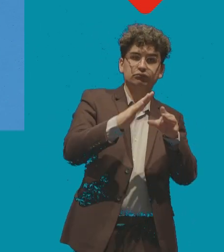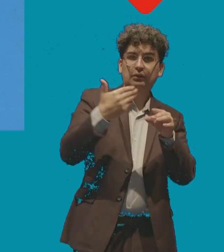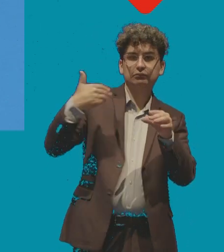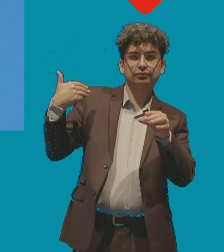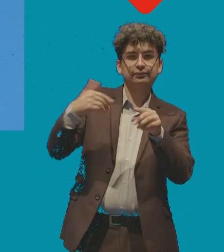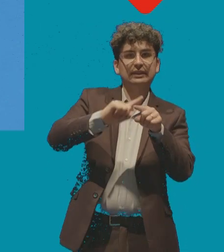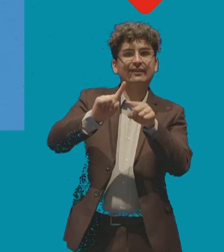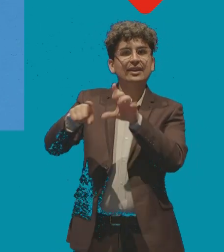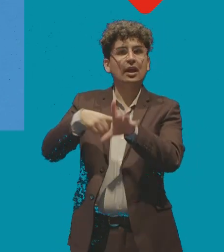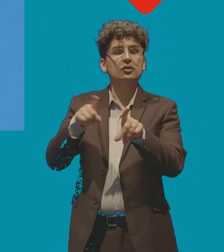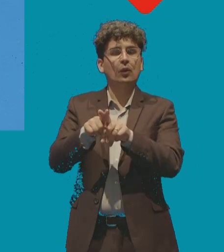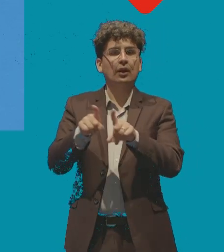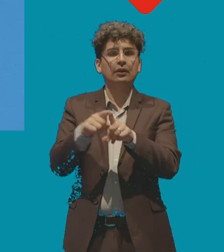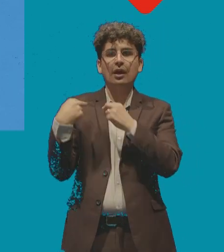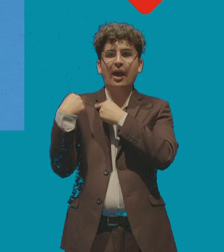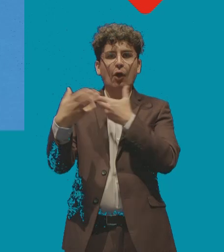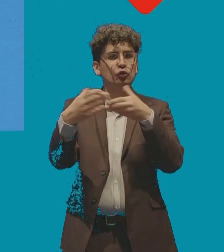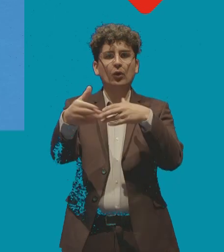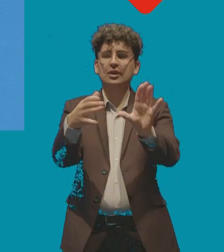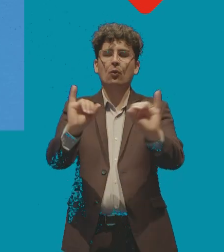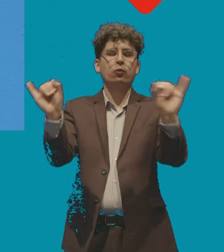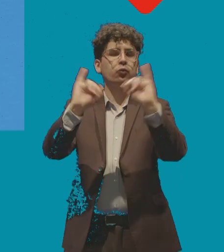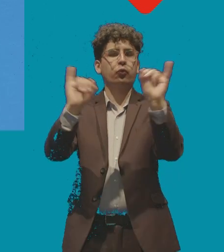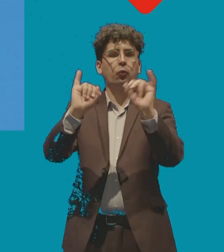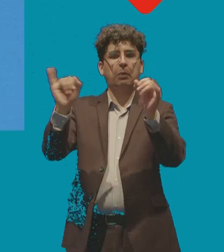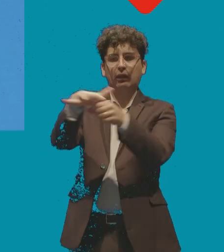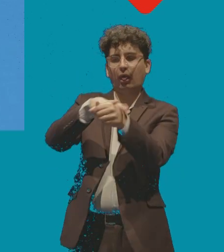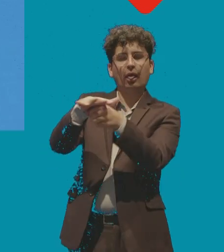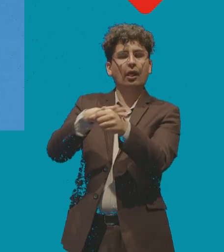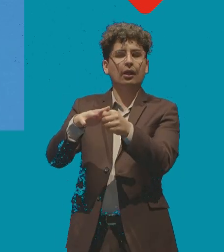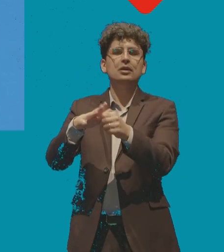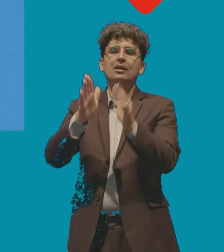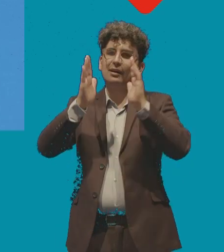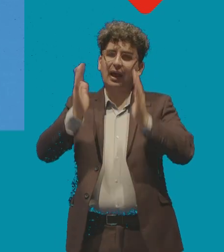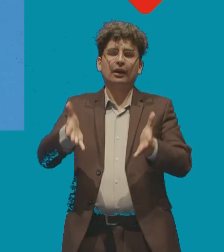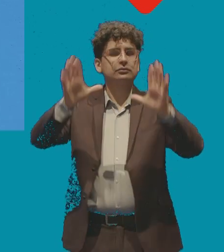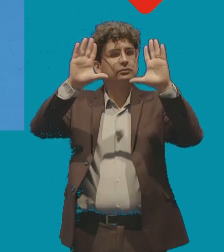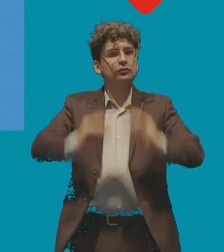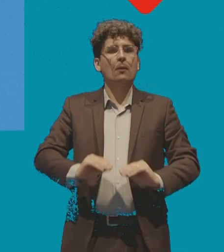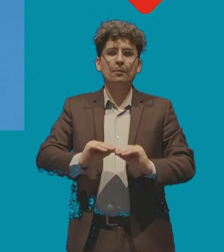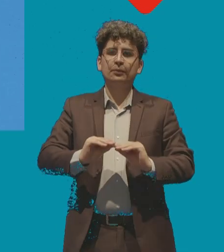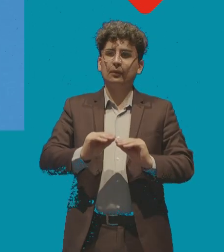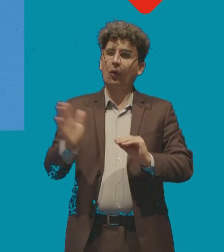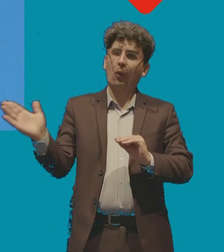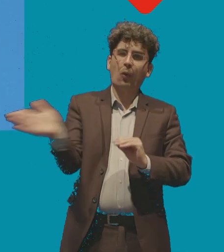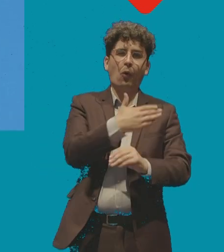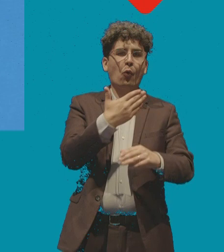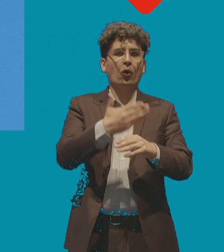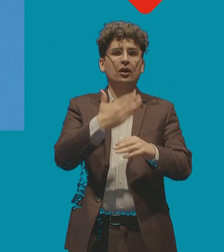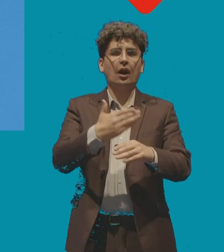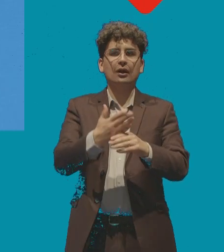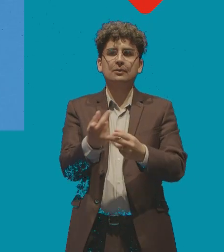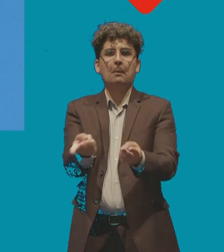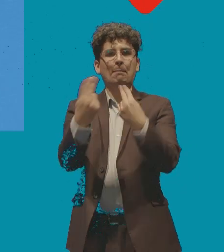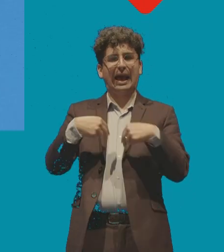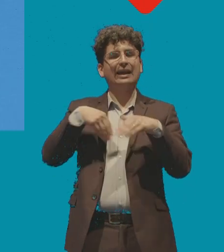years. Outsourcing is a scourge on society, and we've been clear that it must come to an end with all workers and services brought